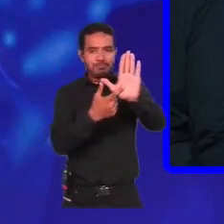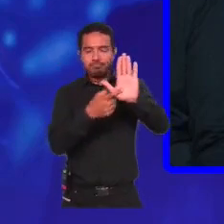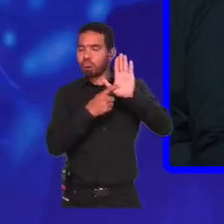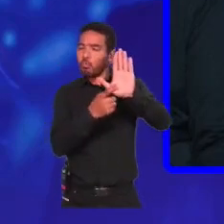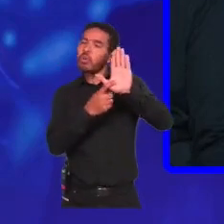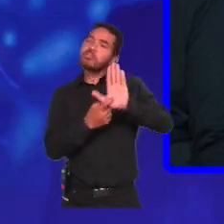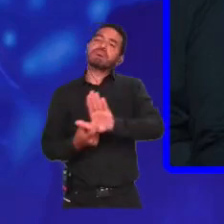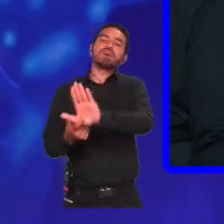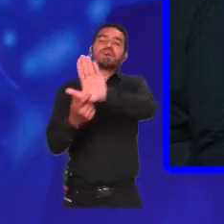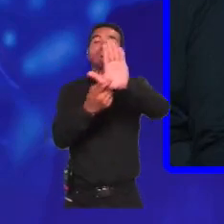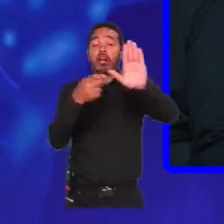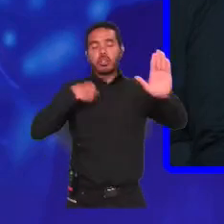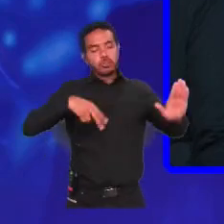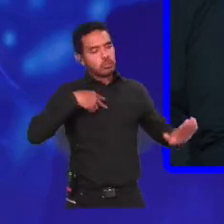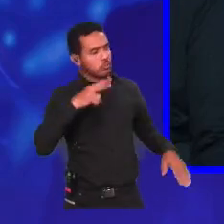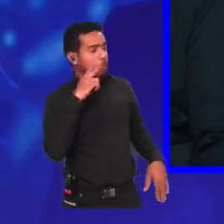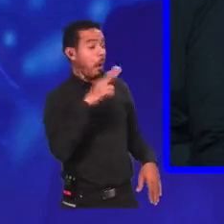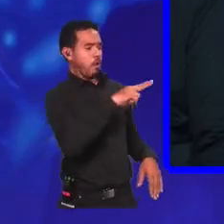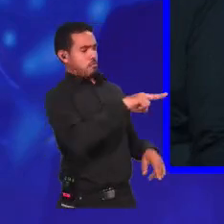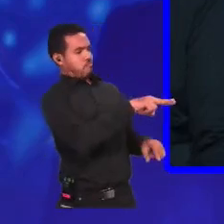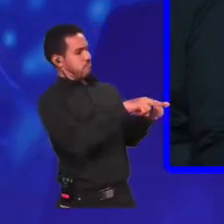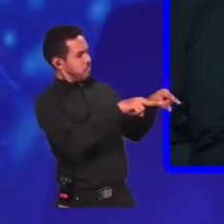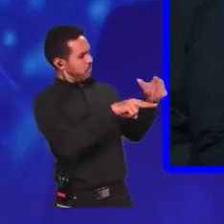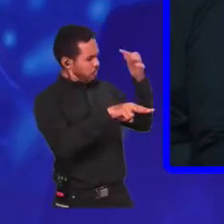can find, that we can see, so that we can learn